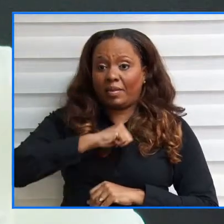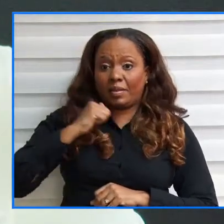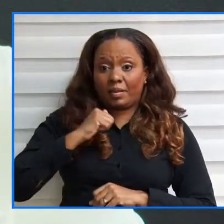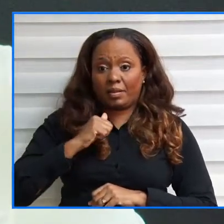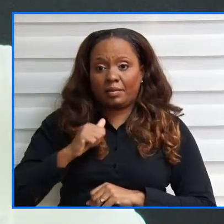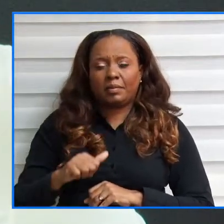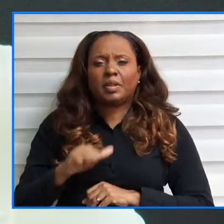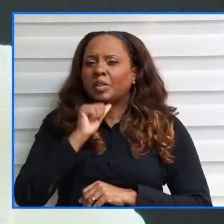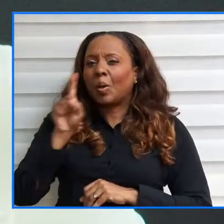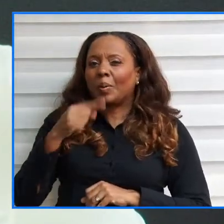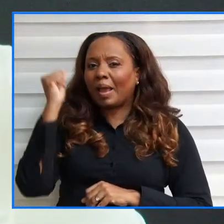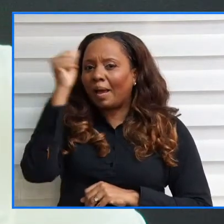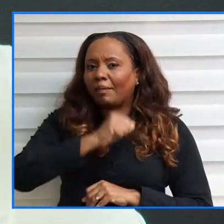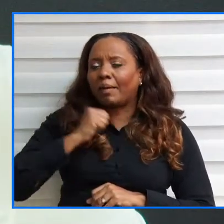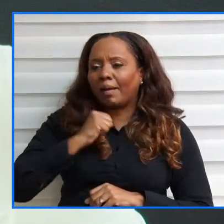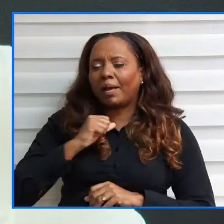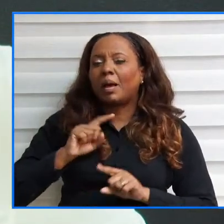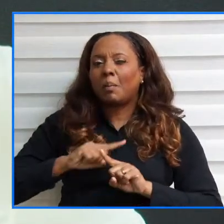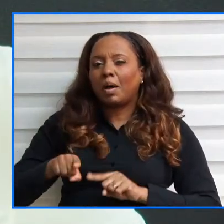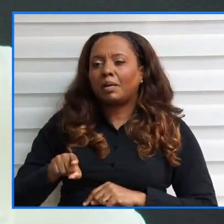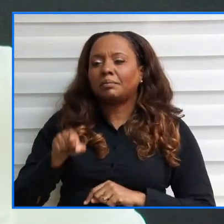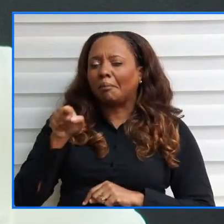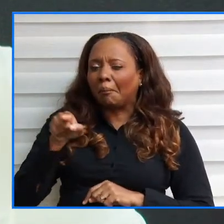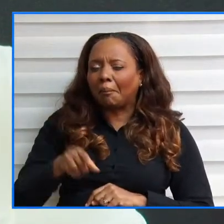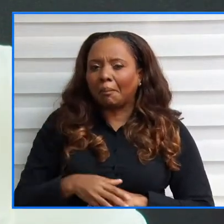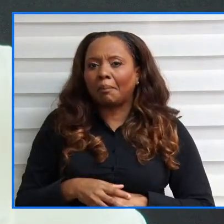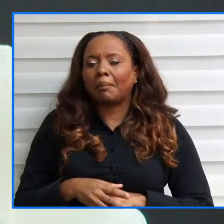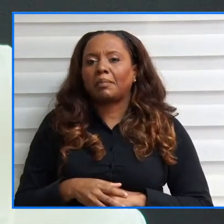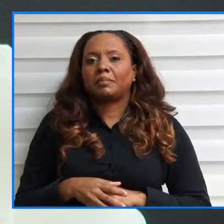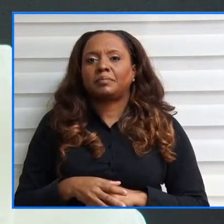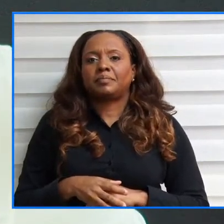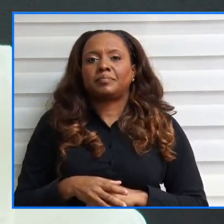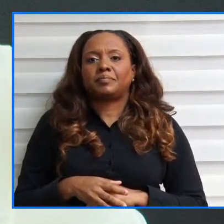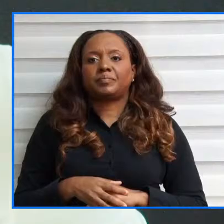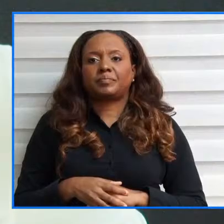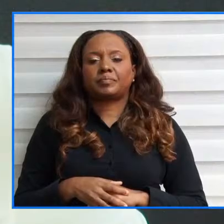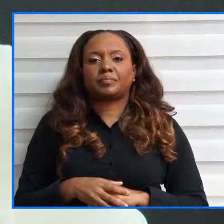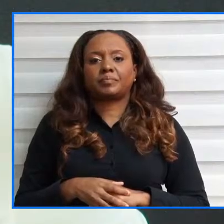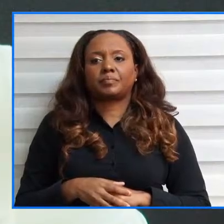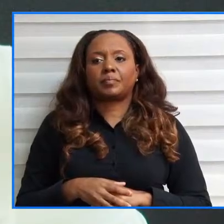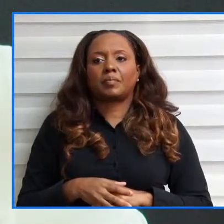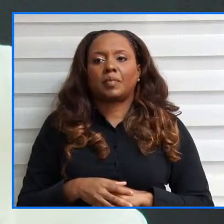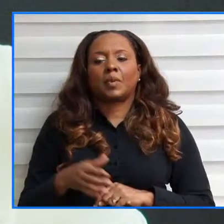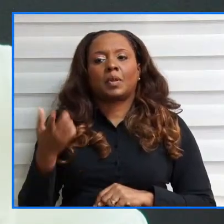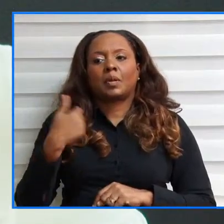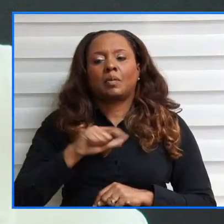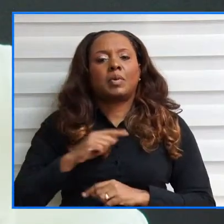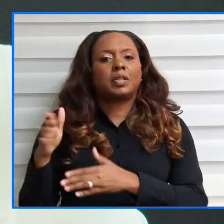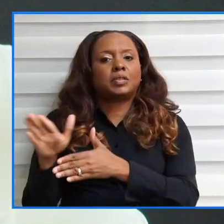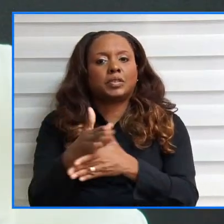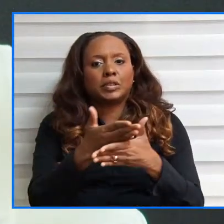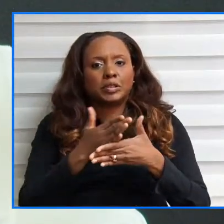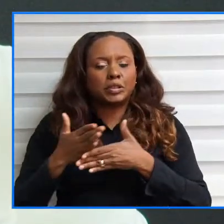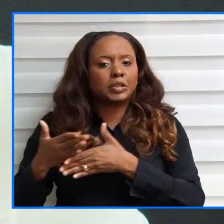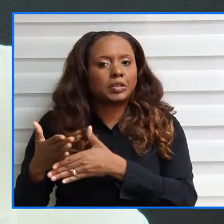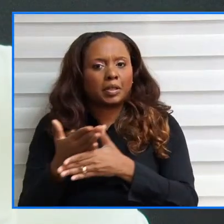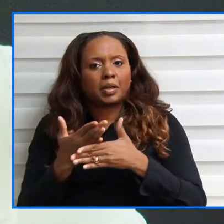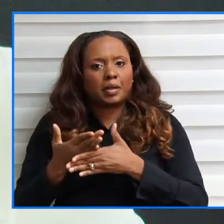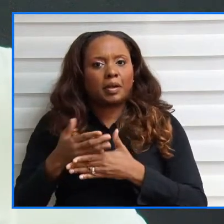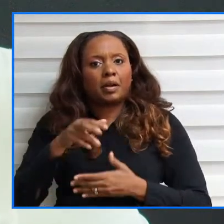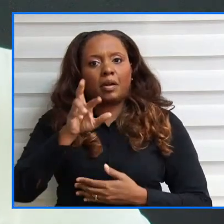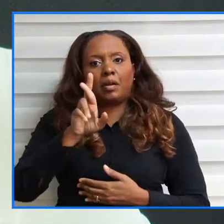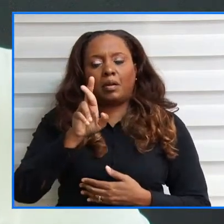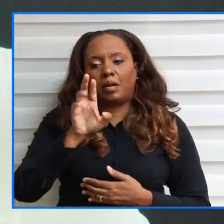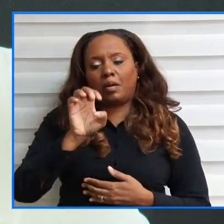these areas that they've worked on. We talked also about the possibility of sharing regulators, and I say